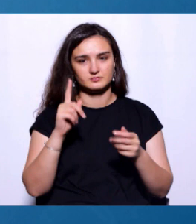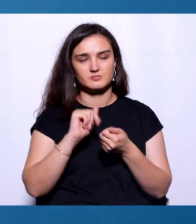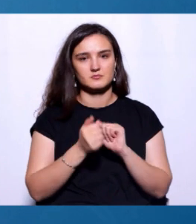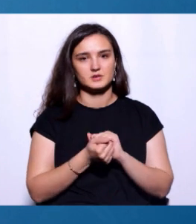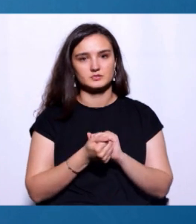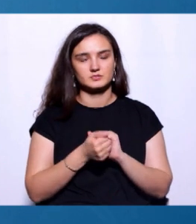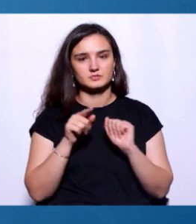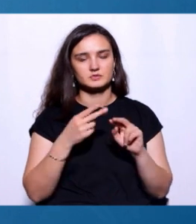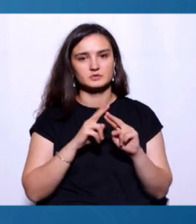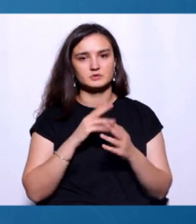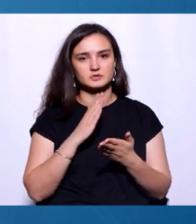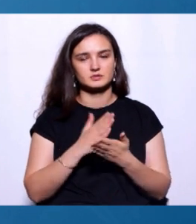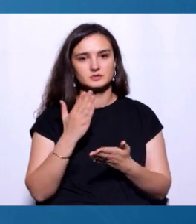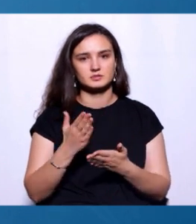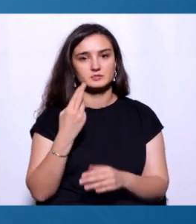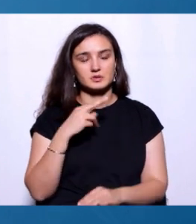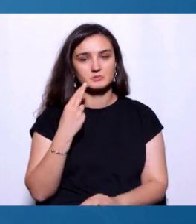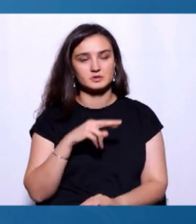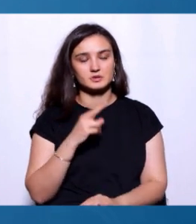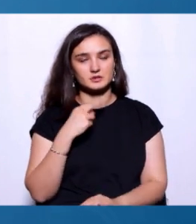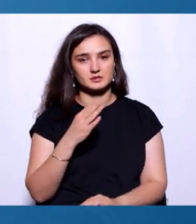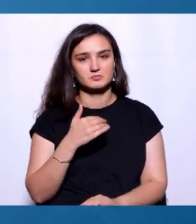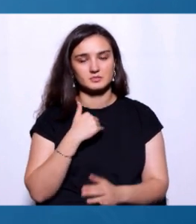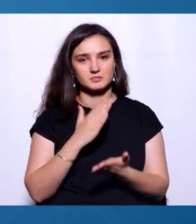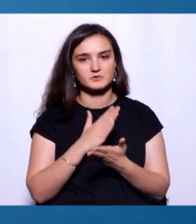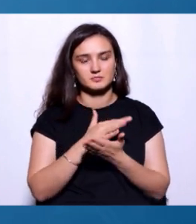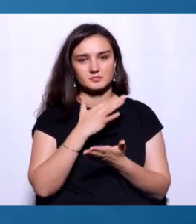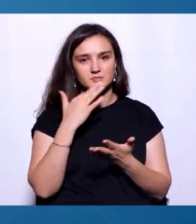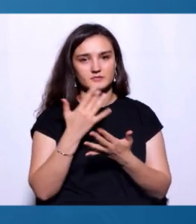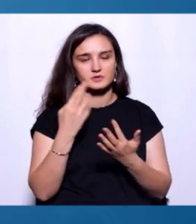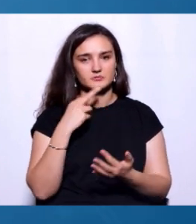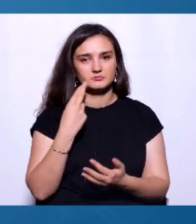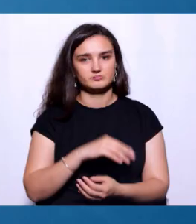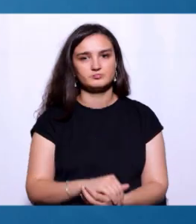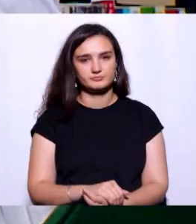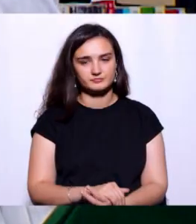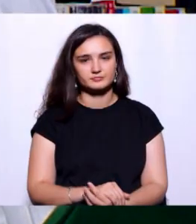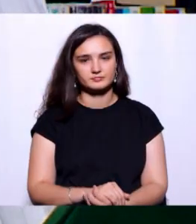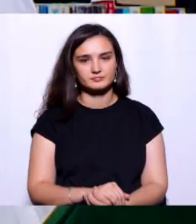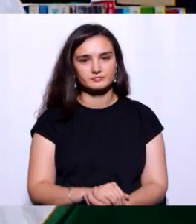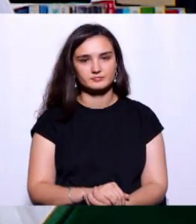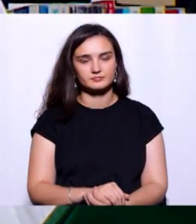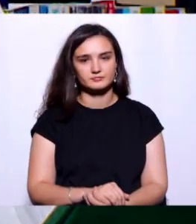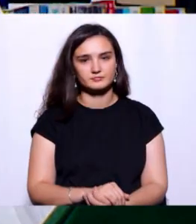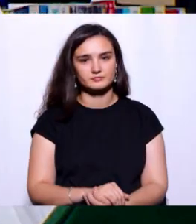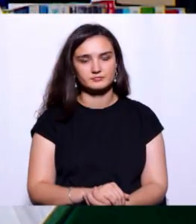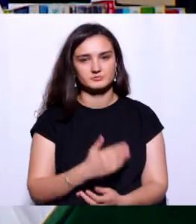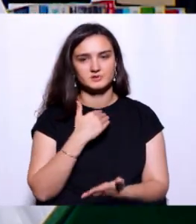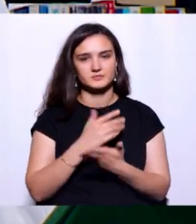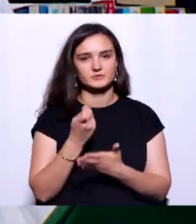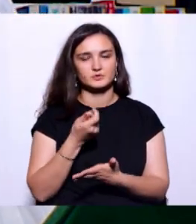that. Really? And it is aunt. Oh, and so I have a lot of aunts. Oh, really? Yes. I have just a